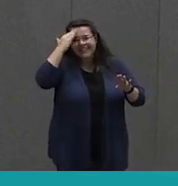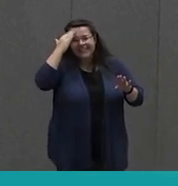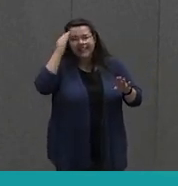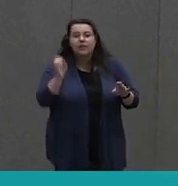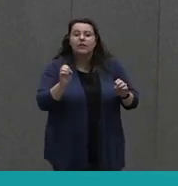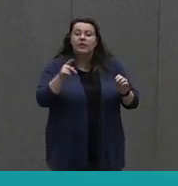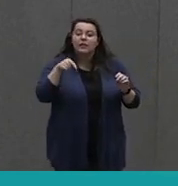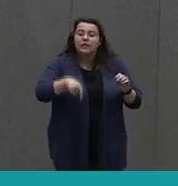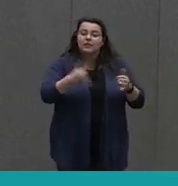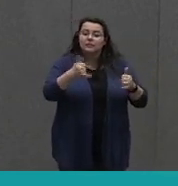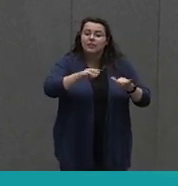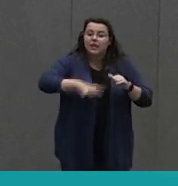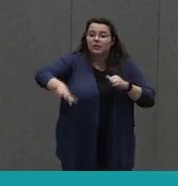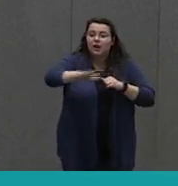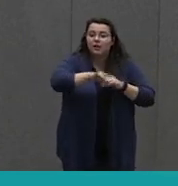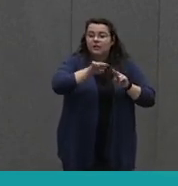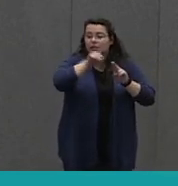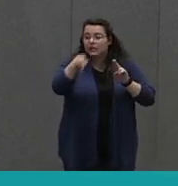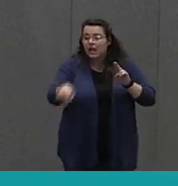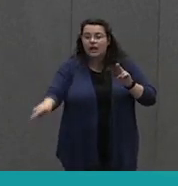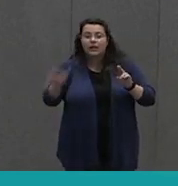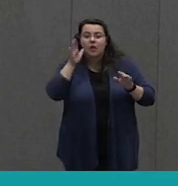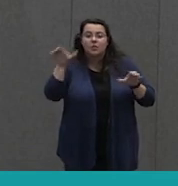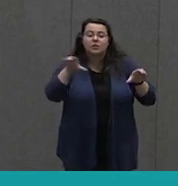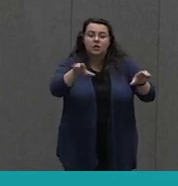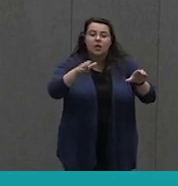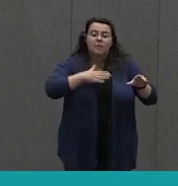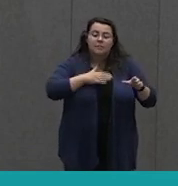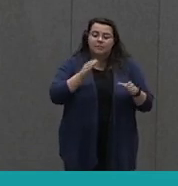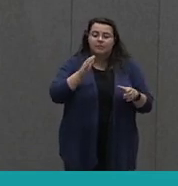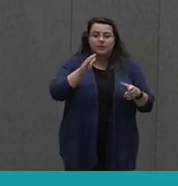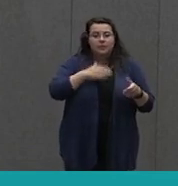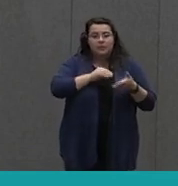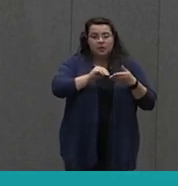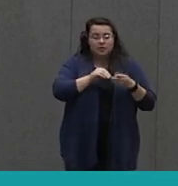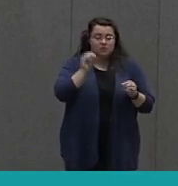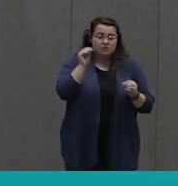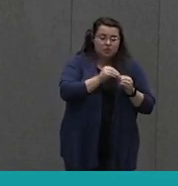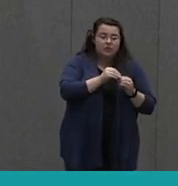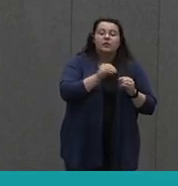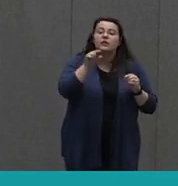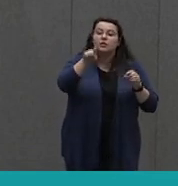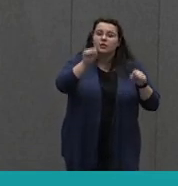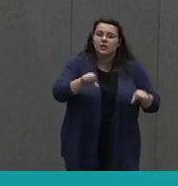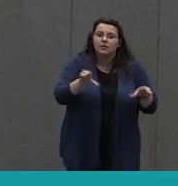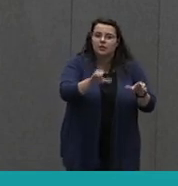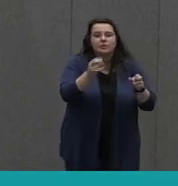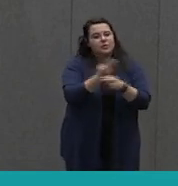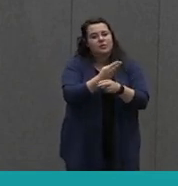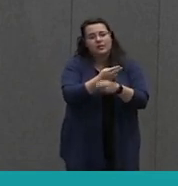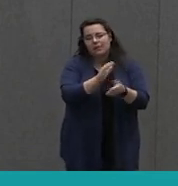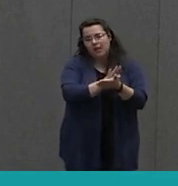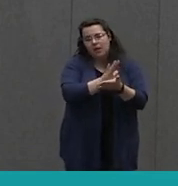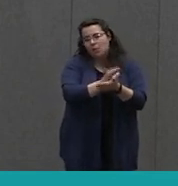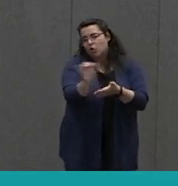game, mostly because when you play a game like this, you get the chance that you could actually